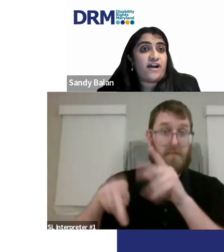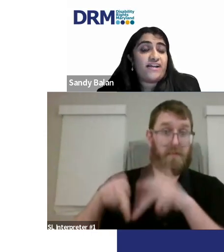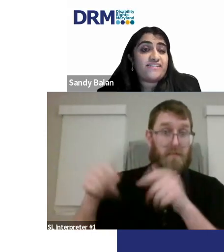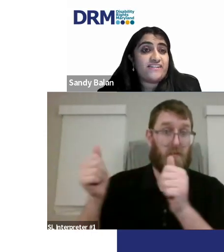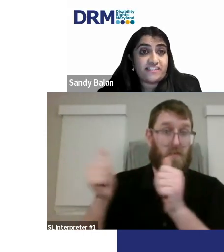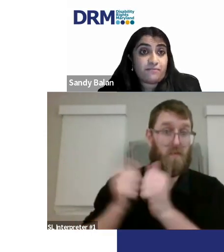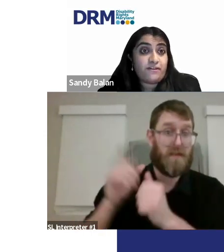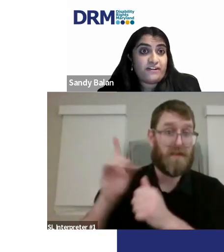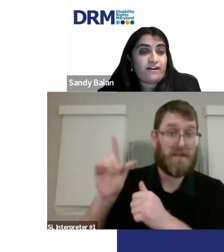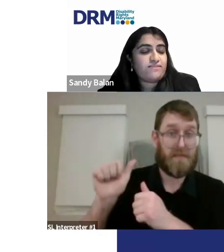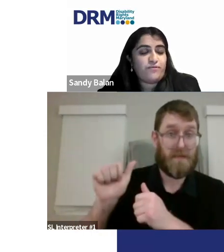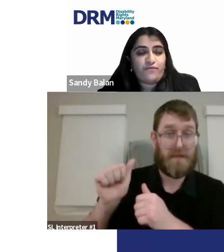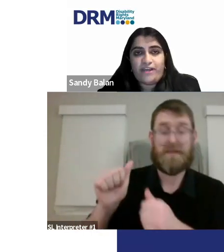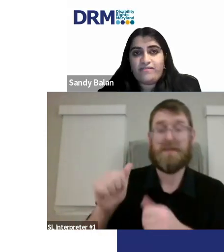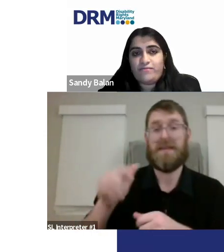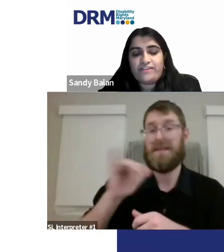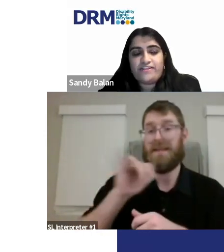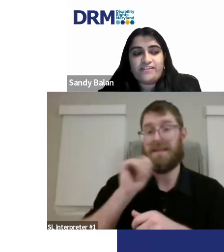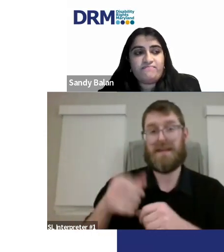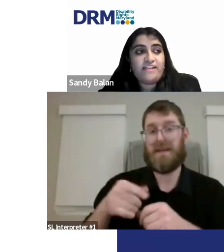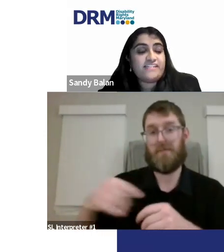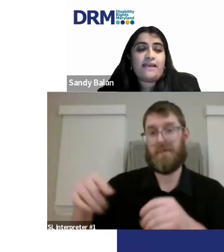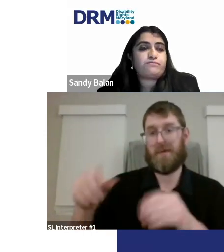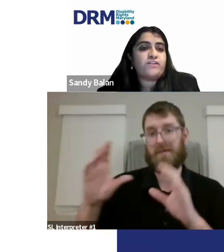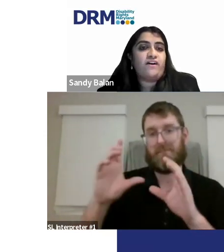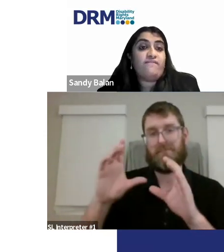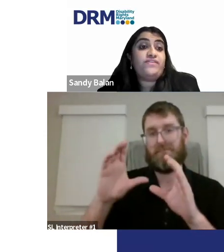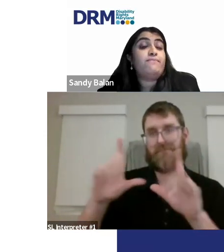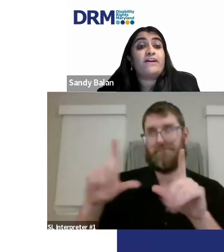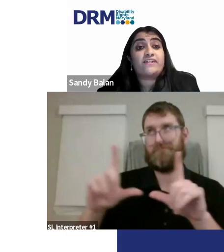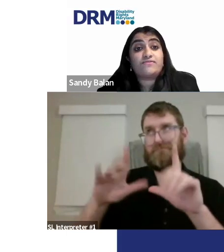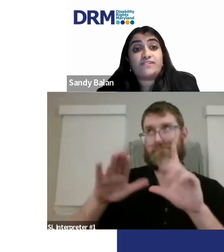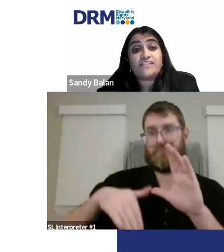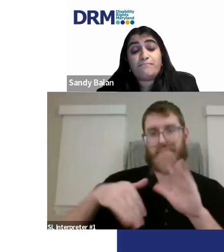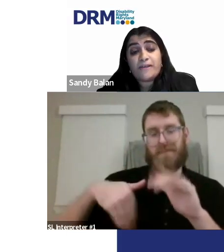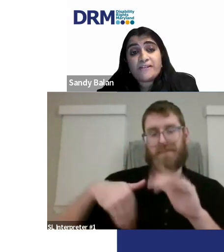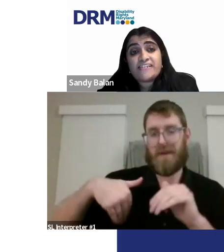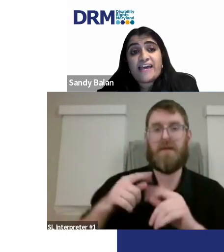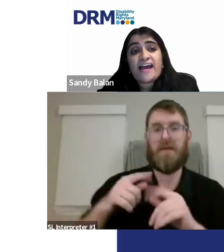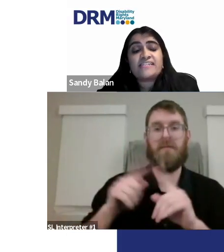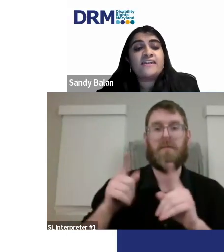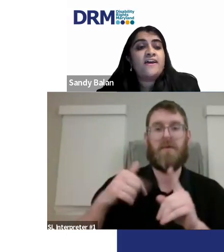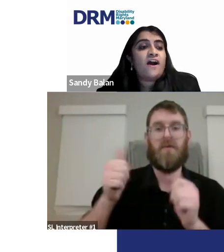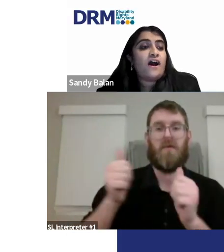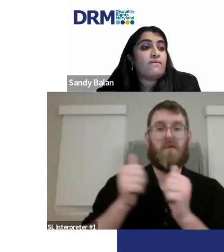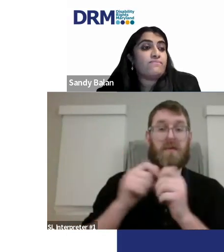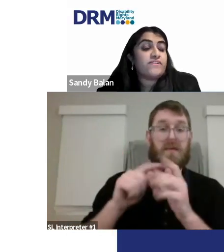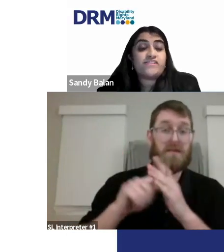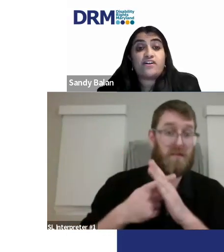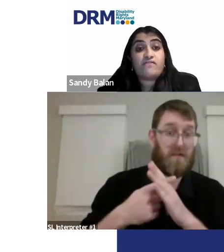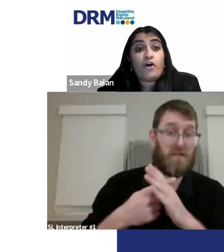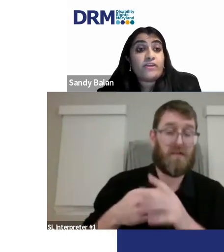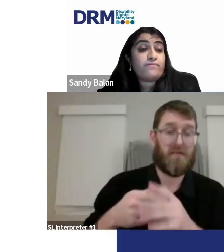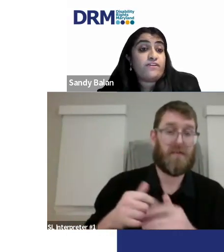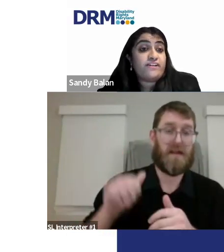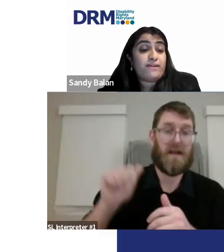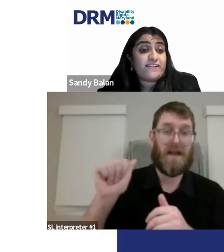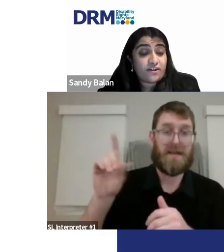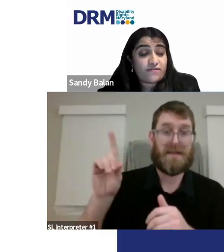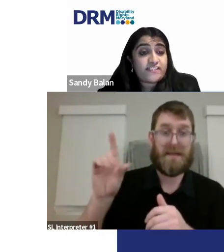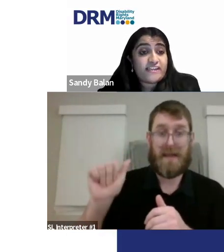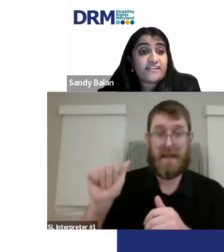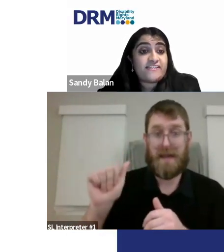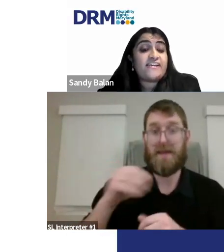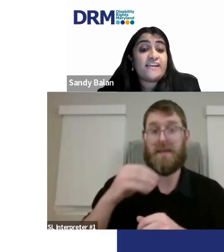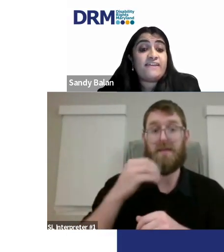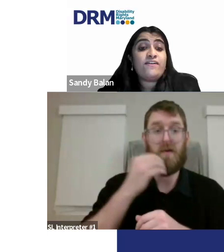have made strides in the disability rights movement with the inception of the Americans with Disabilities Act, the start of home and